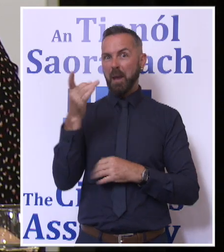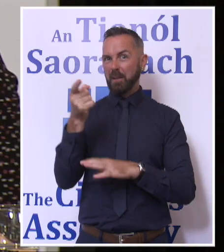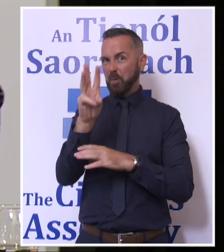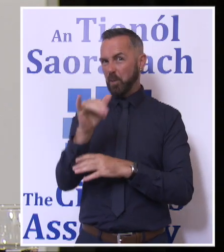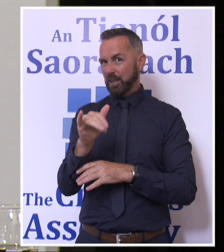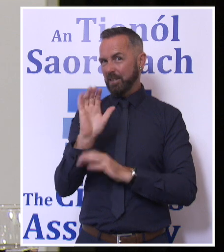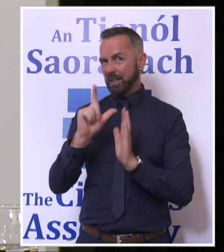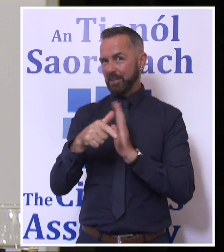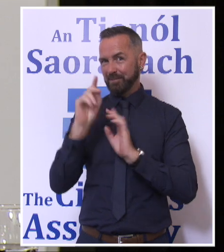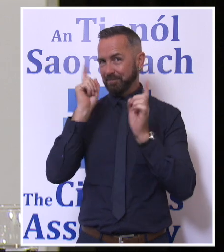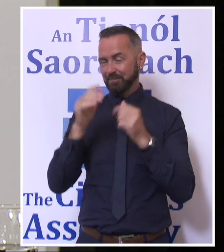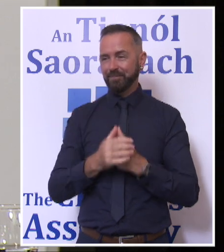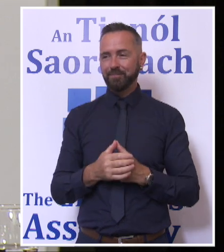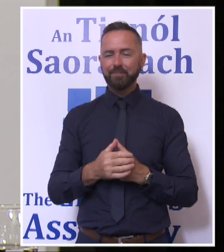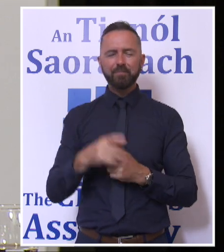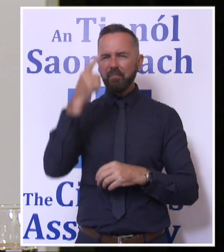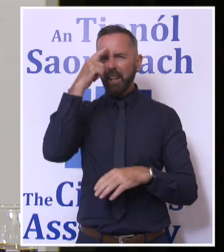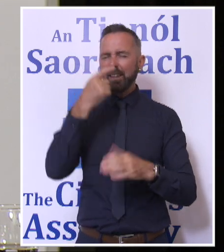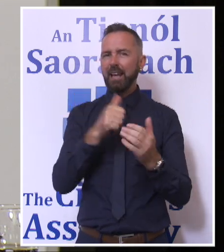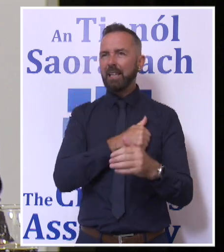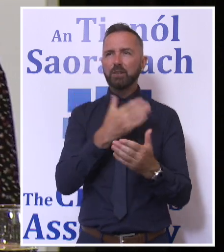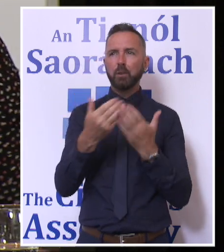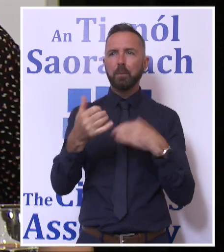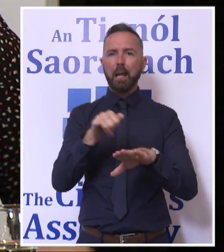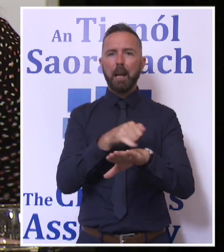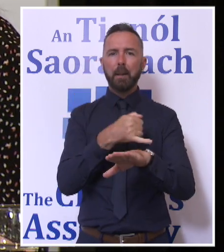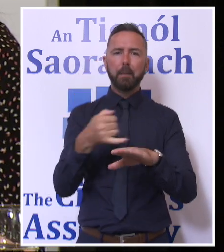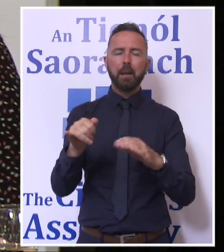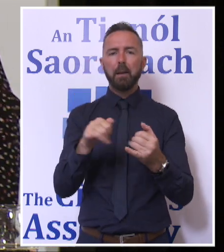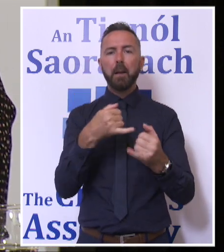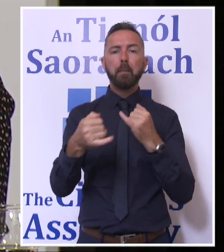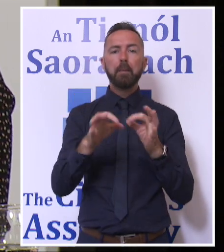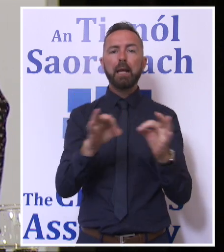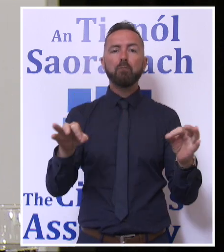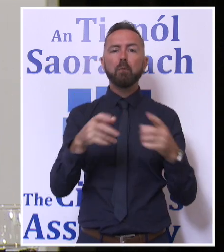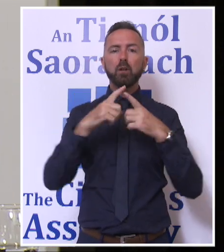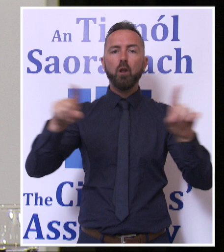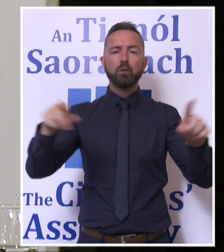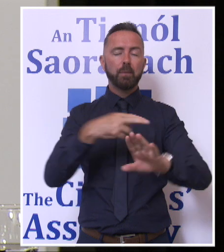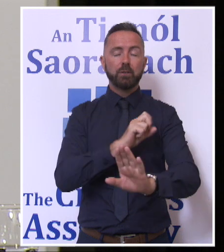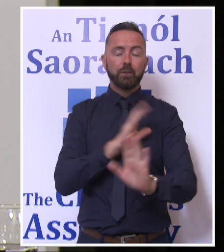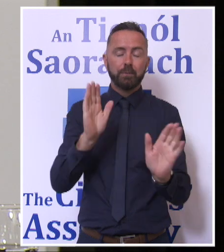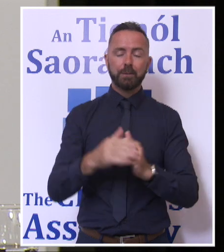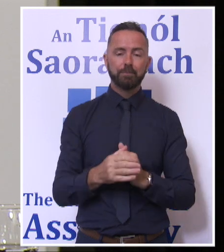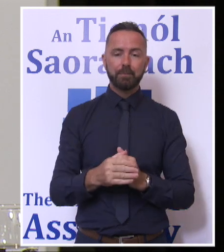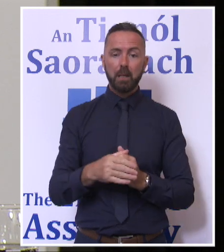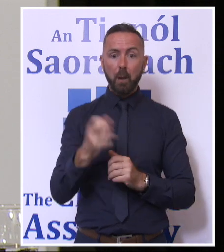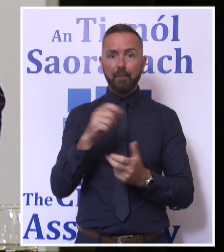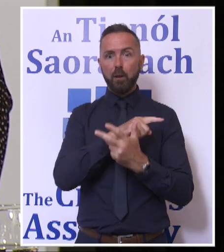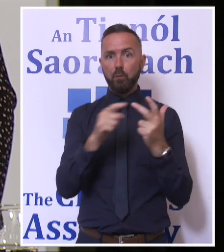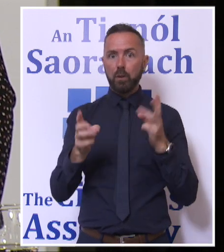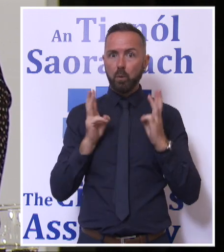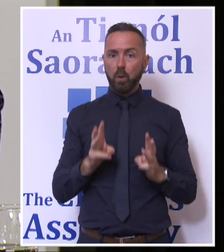that later. I think it was at a playground launch or something like that. I also can't help but point out that it's remarkable that there are 3